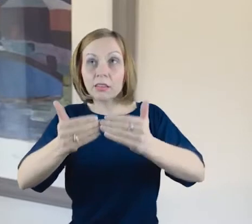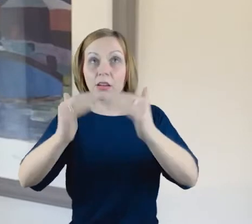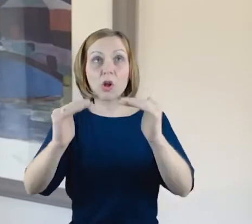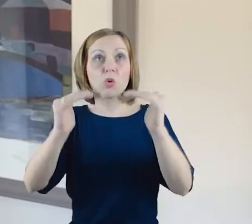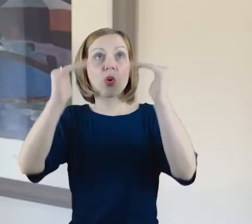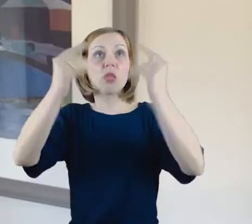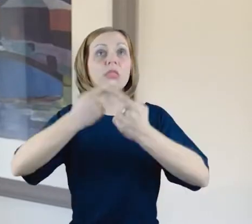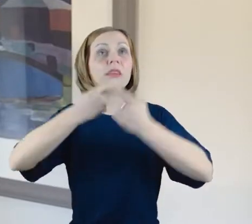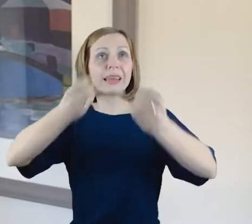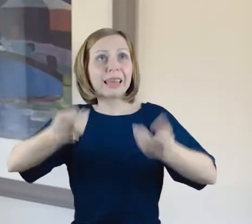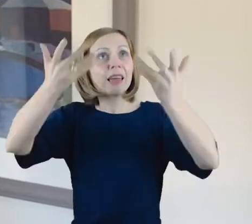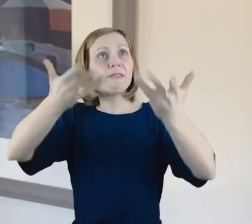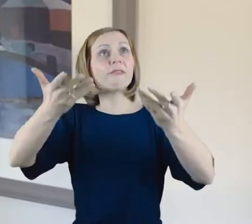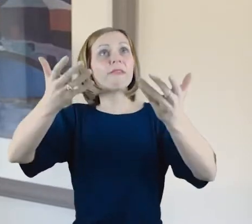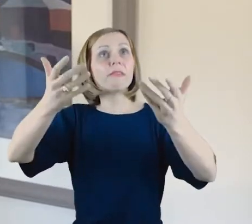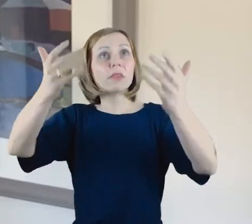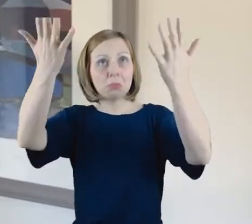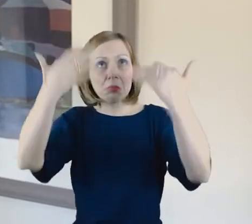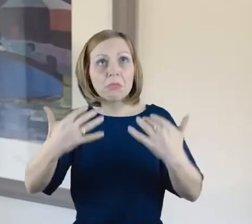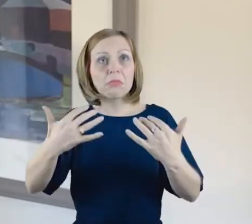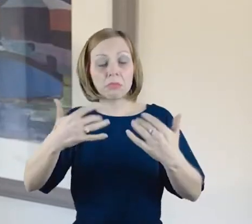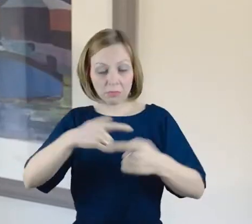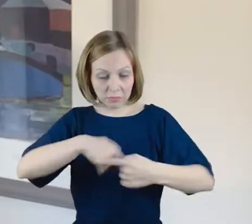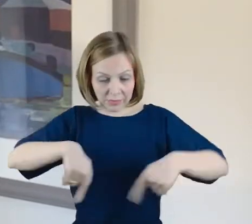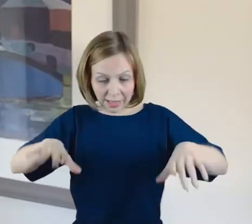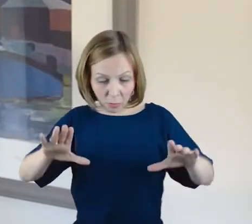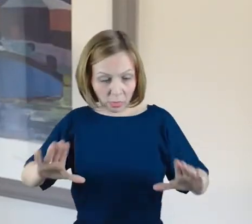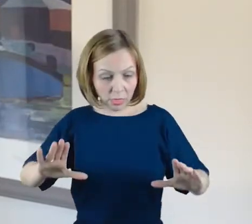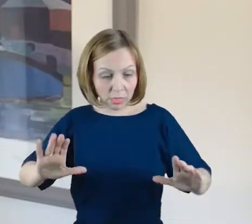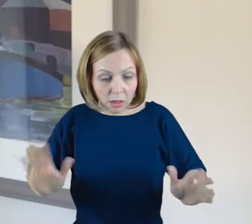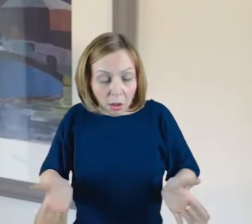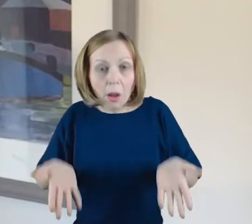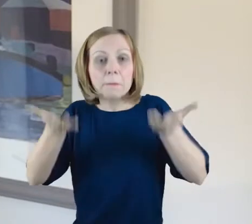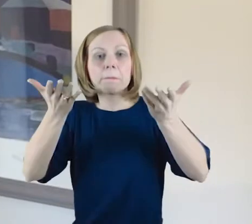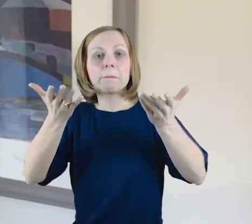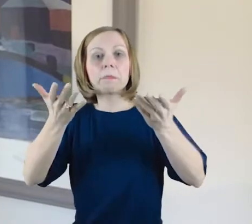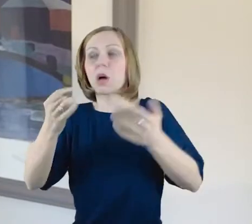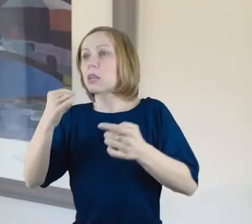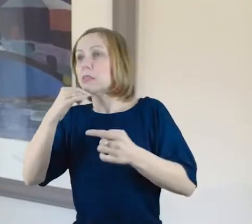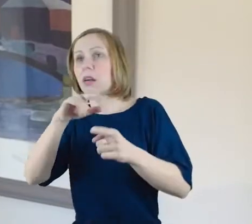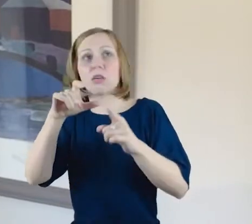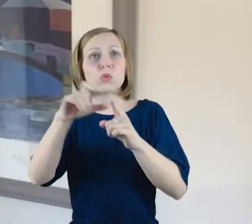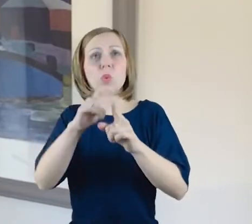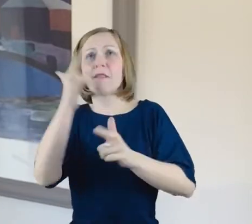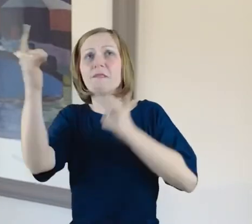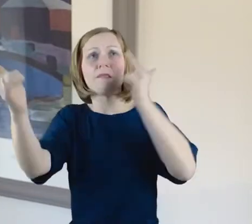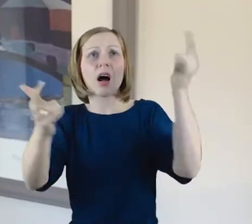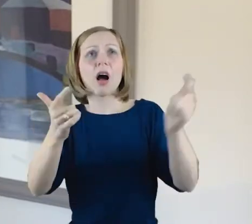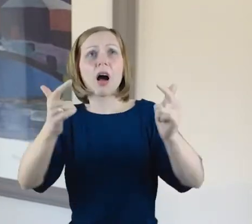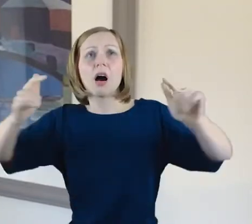not withhold. Bring my sons from far away, and my daughters from the ends of the earth, everyone